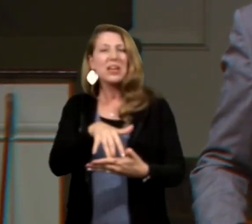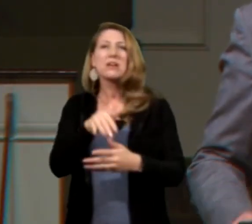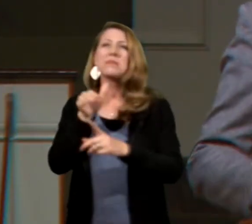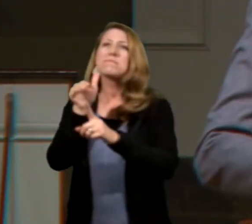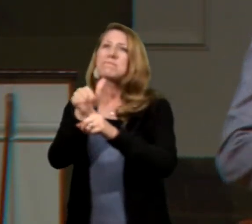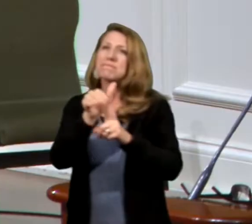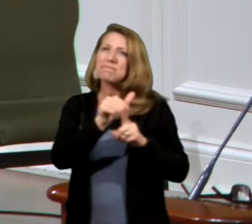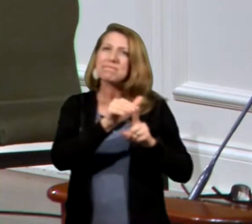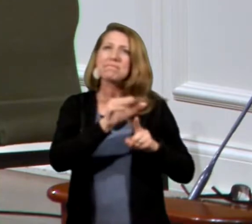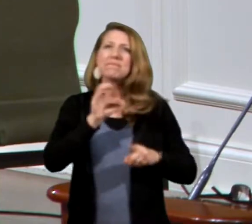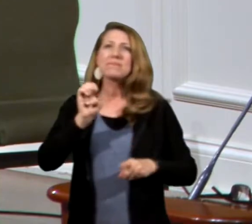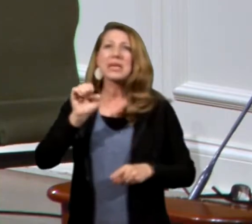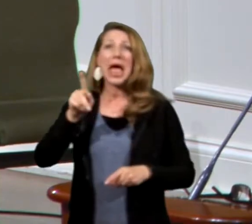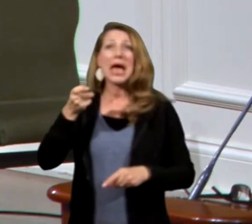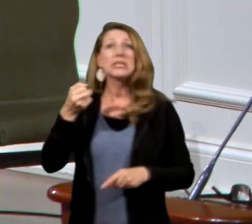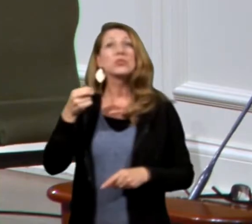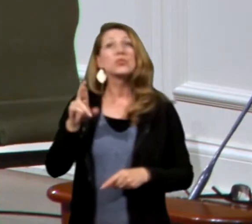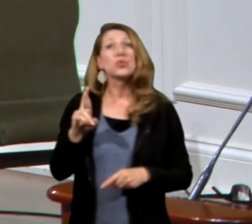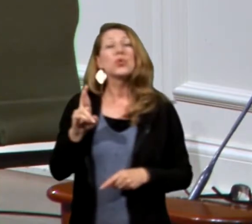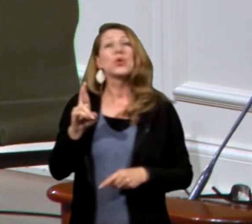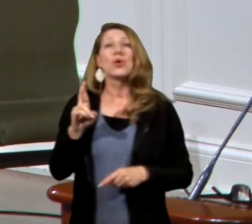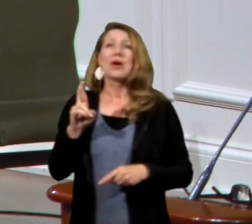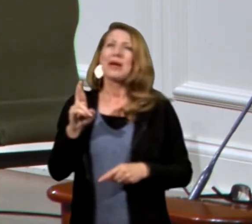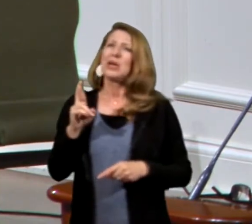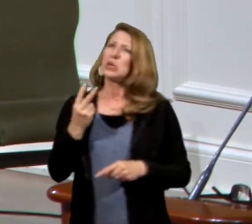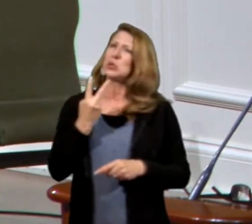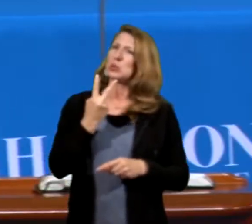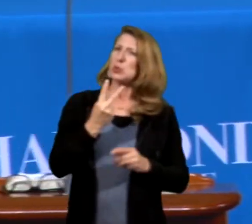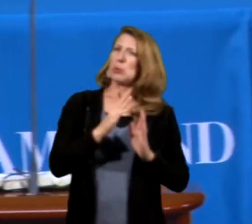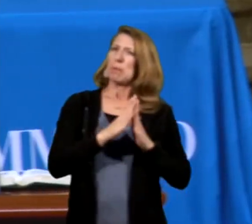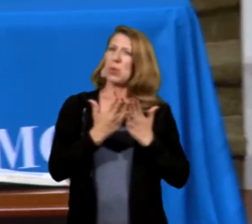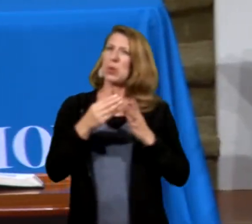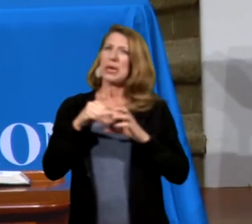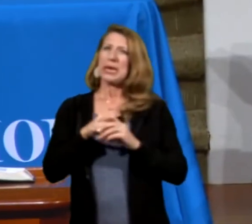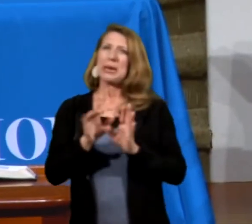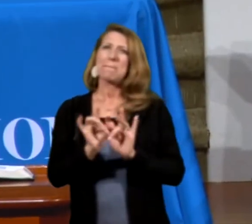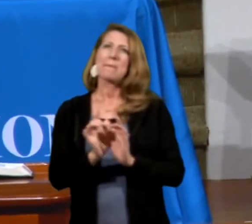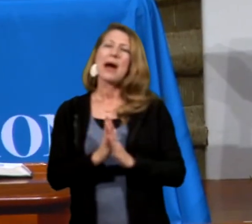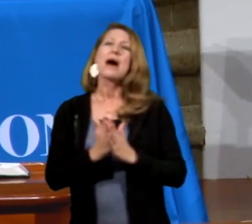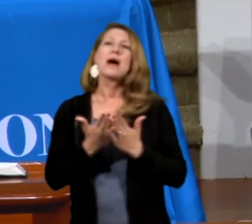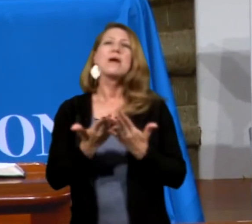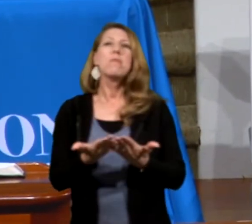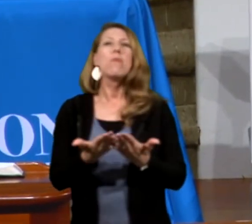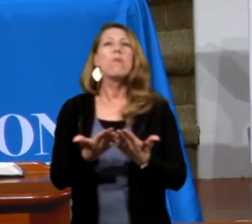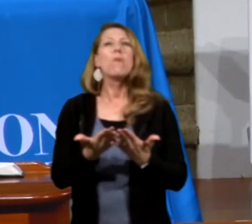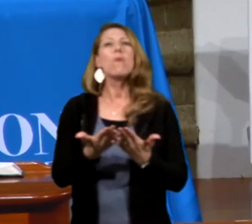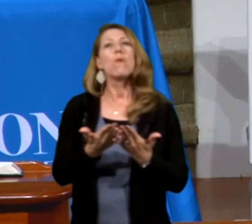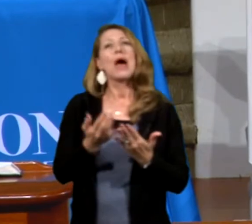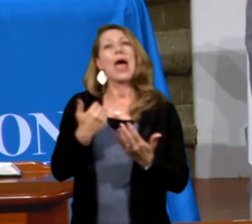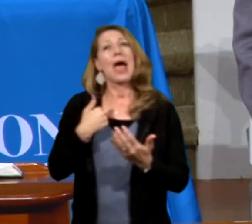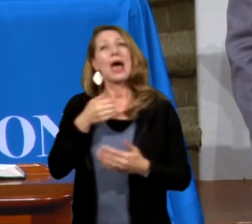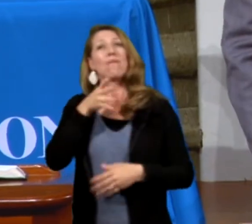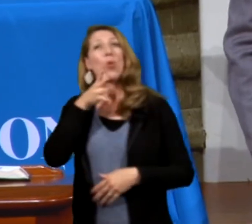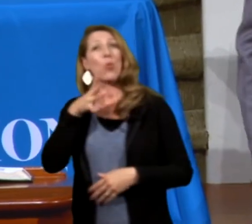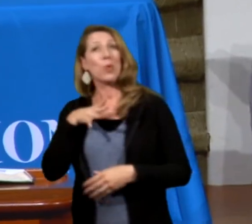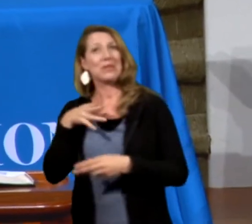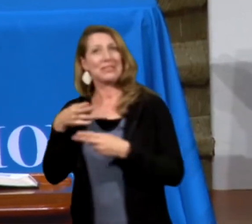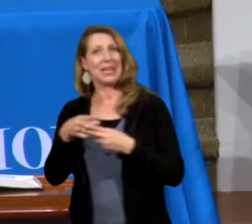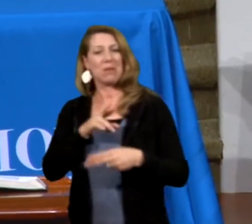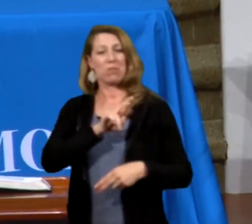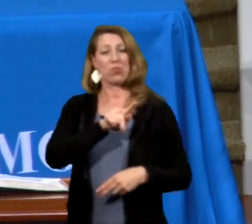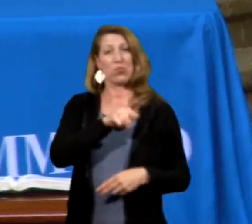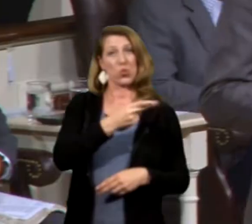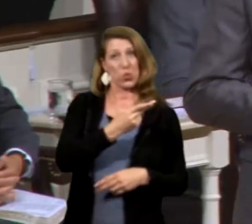reminders in the book of Esther. I thank God, there's two books of the Bible that have the lady's name in it, Ruth and